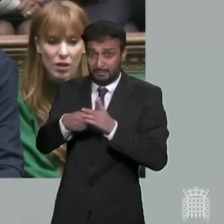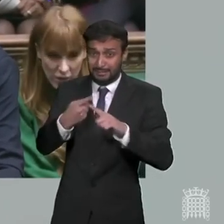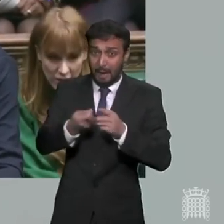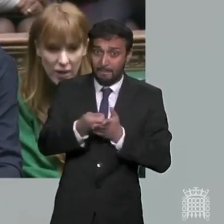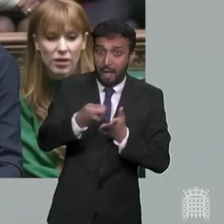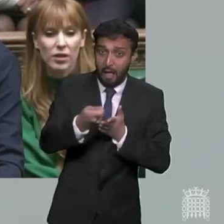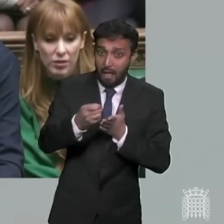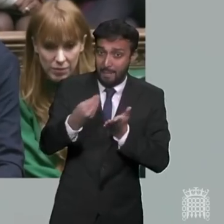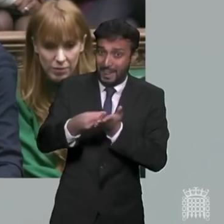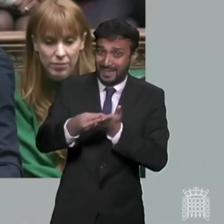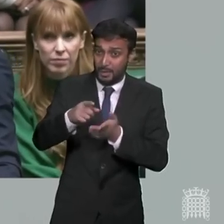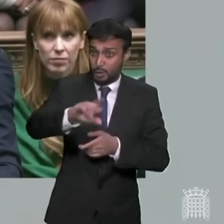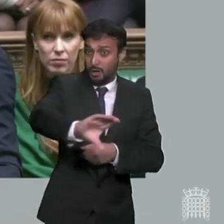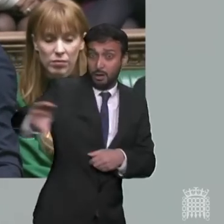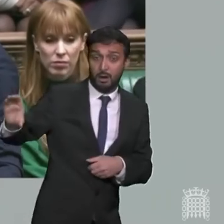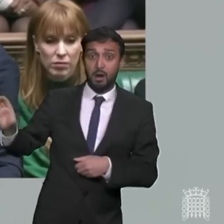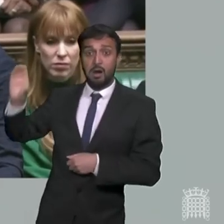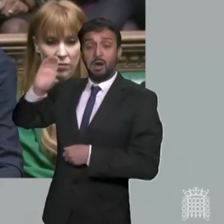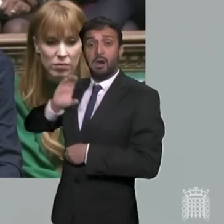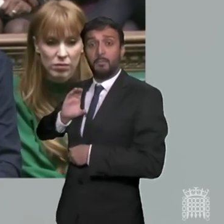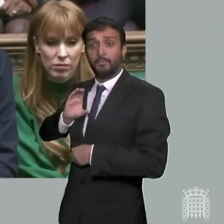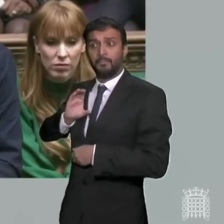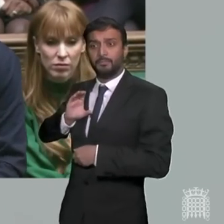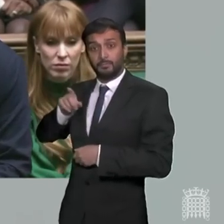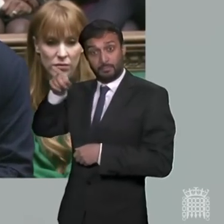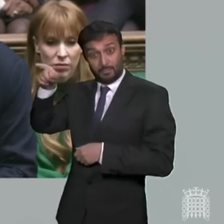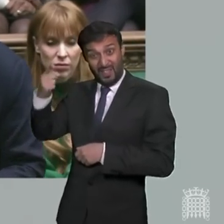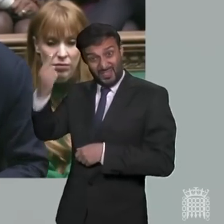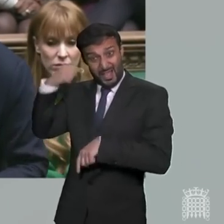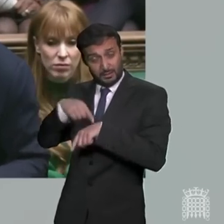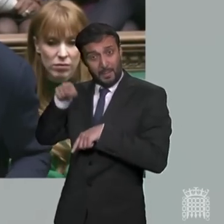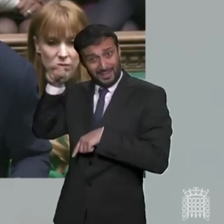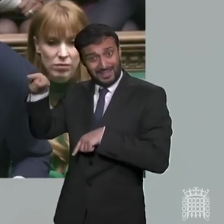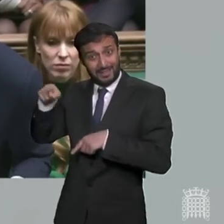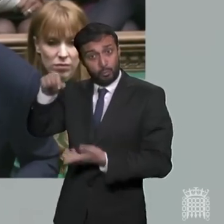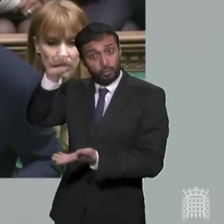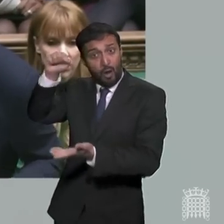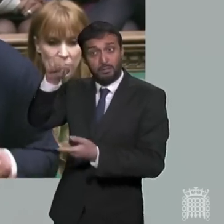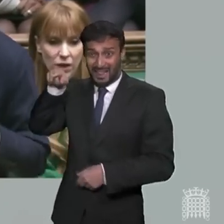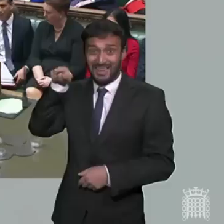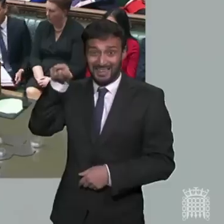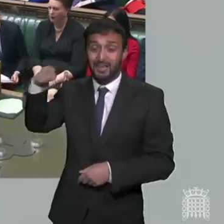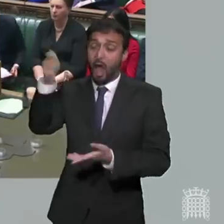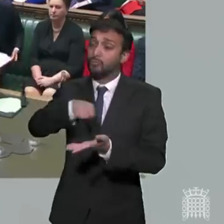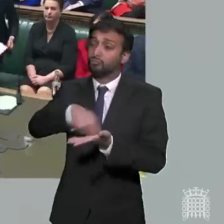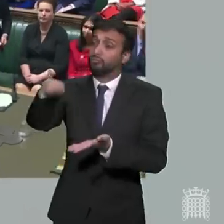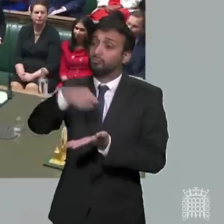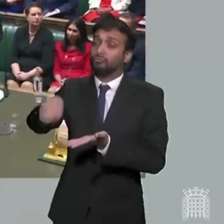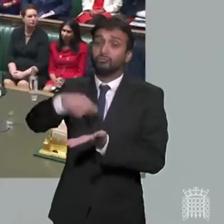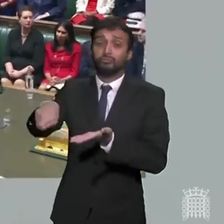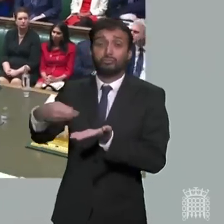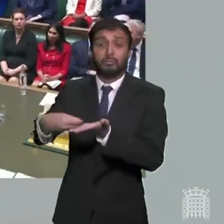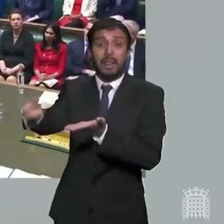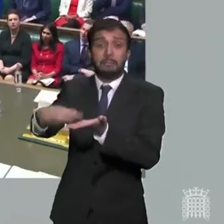Chancellor. He signed the cheques. How much is he going to get back?